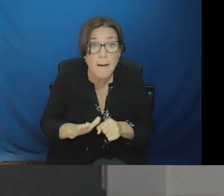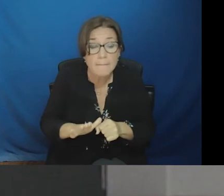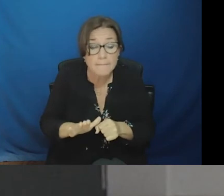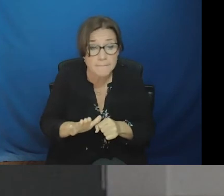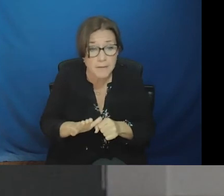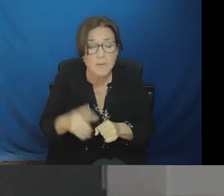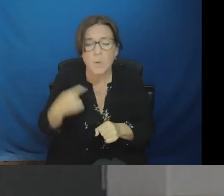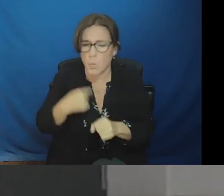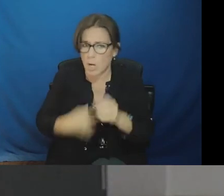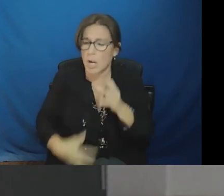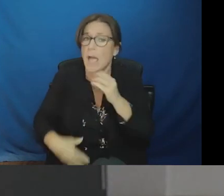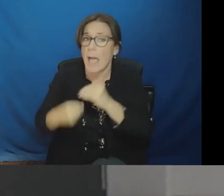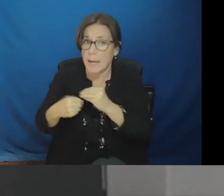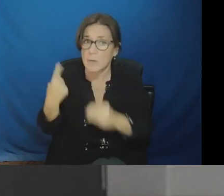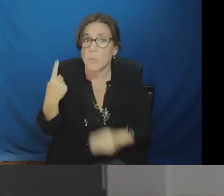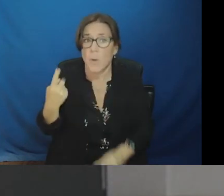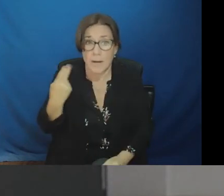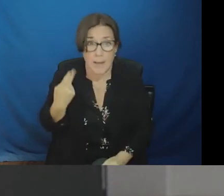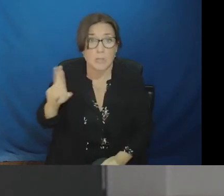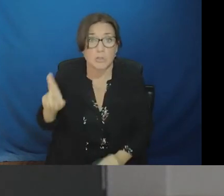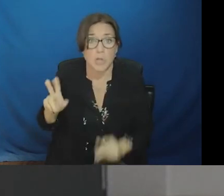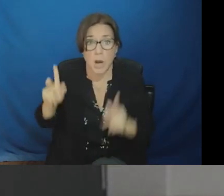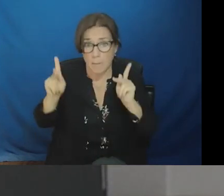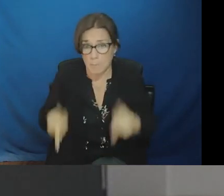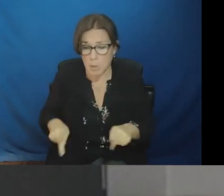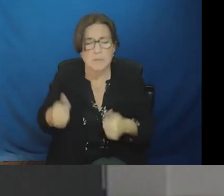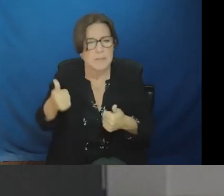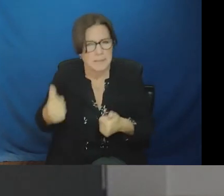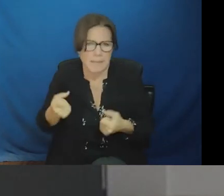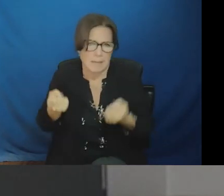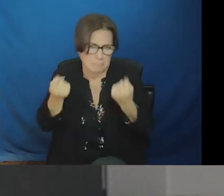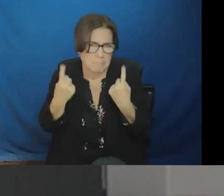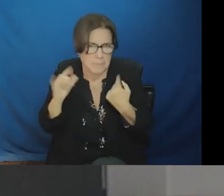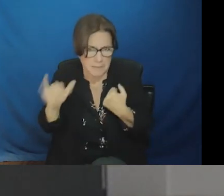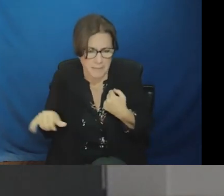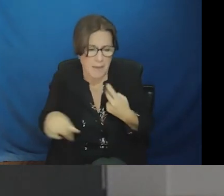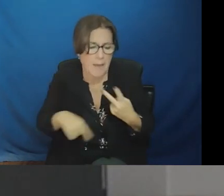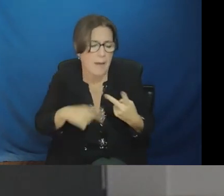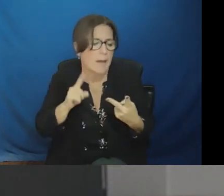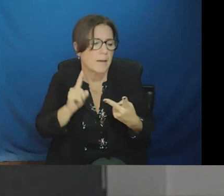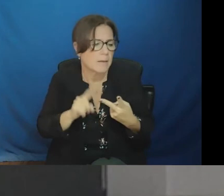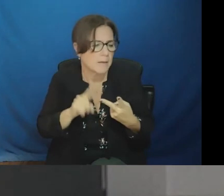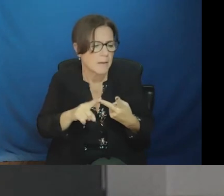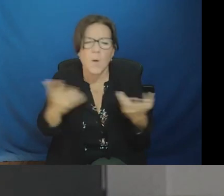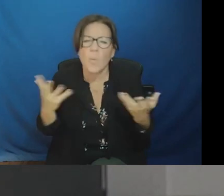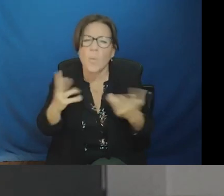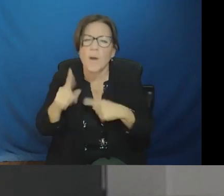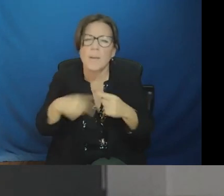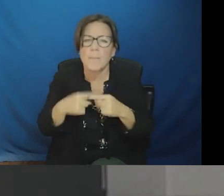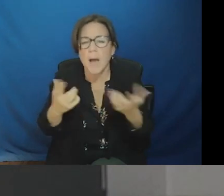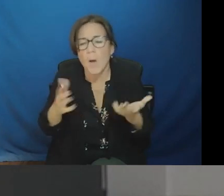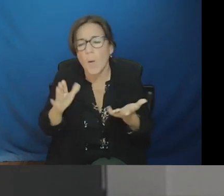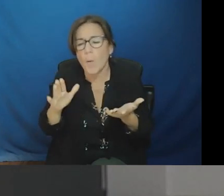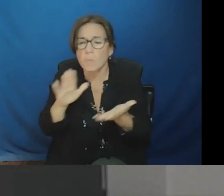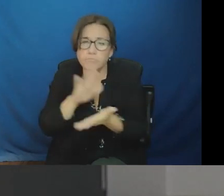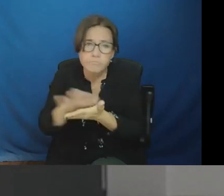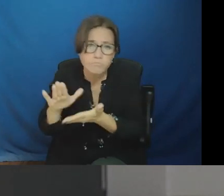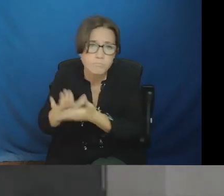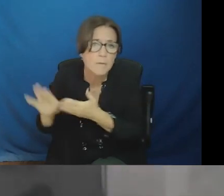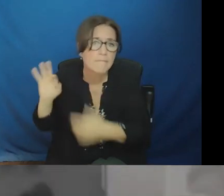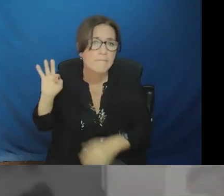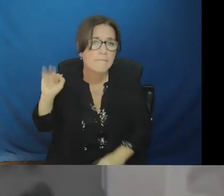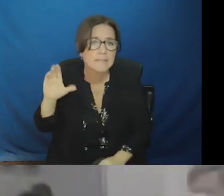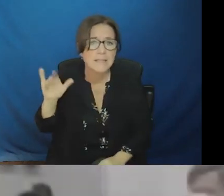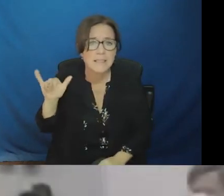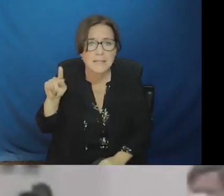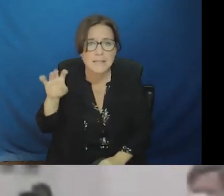HR person. I totally get it. One purchasing person. And then we talk, what about facilities? Yeah, good question. Well, I will